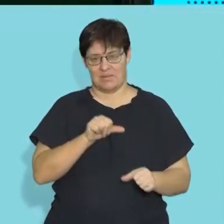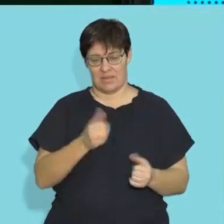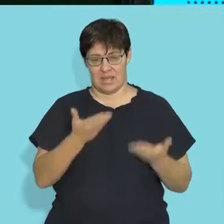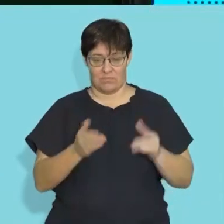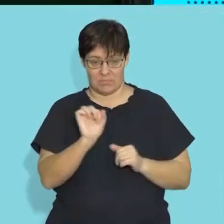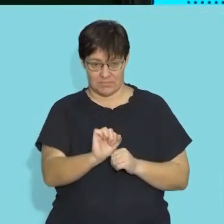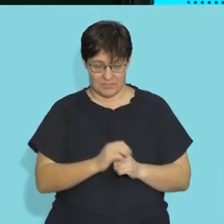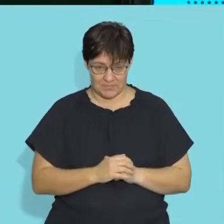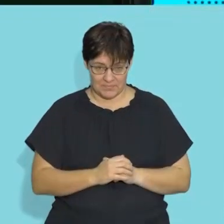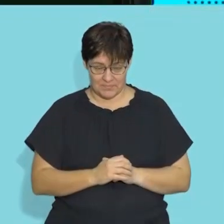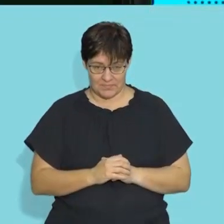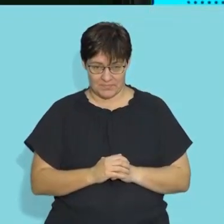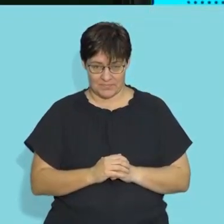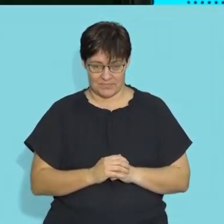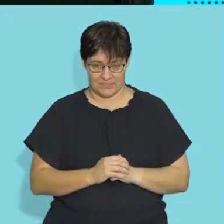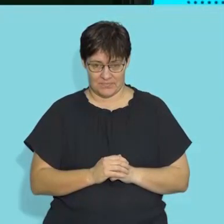chemical equilibrium.